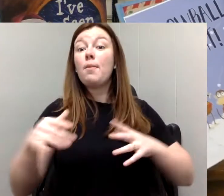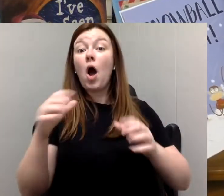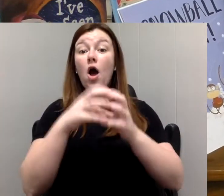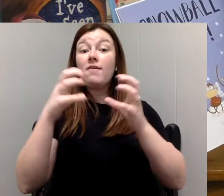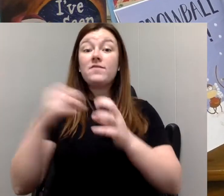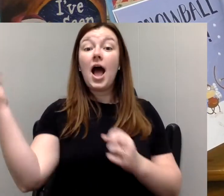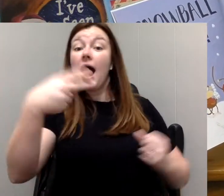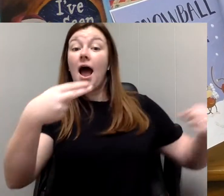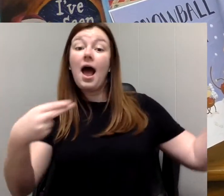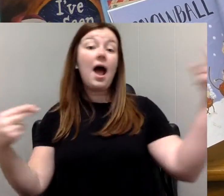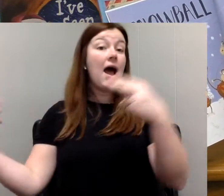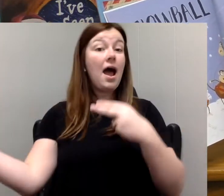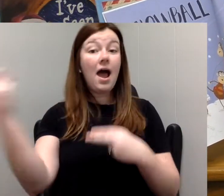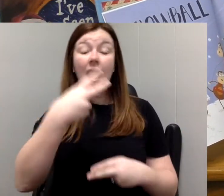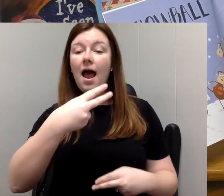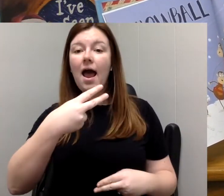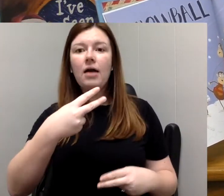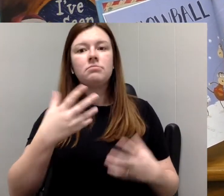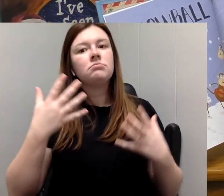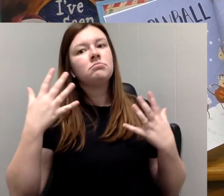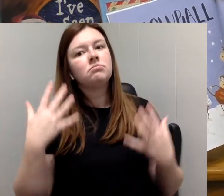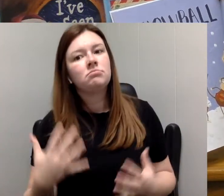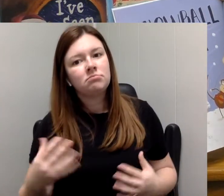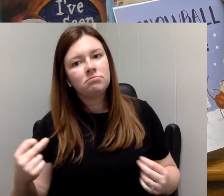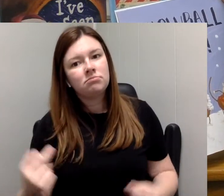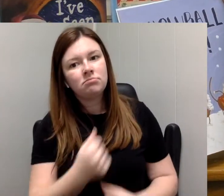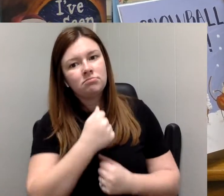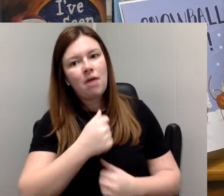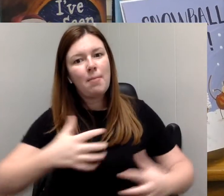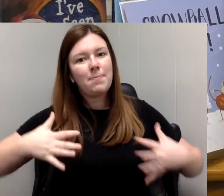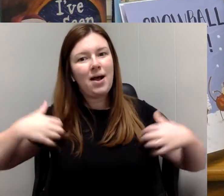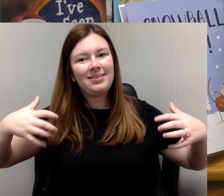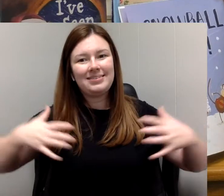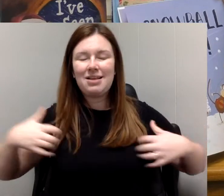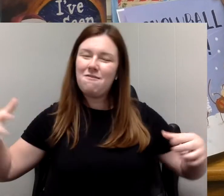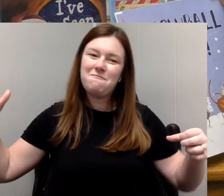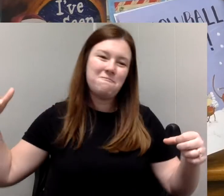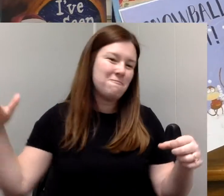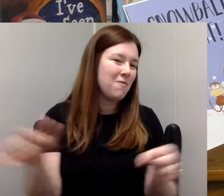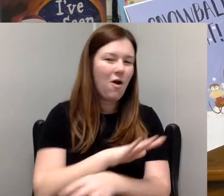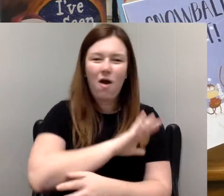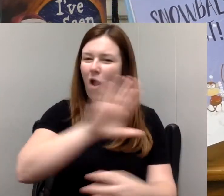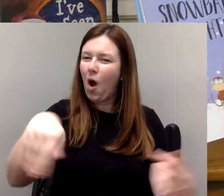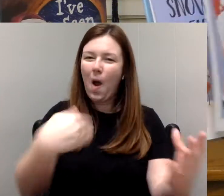Snowball fight! Unfortunately, the monkeys were full of monkey business.